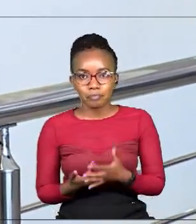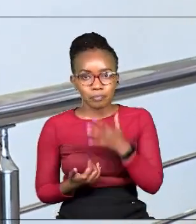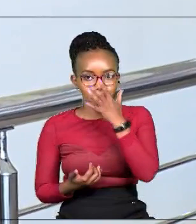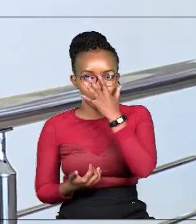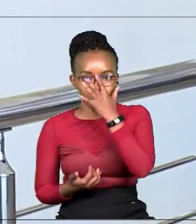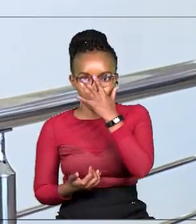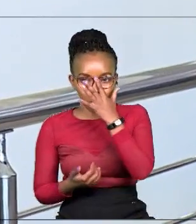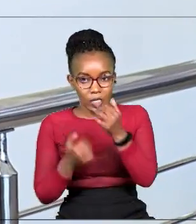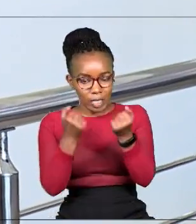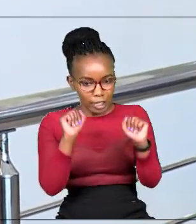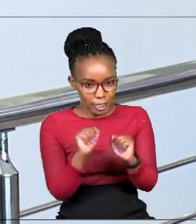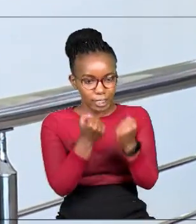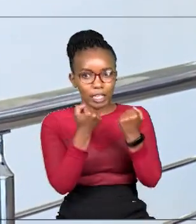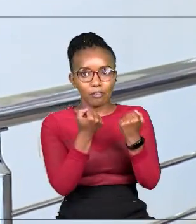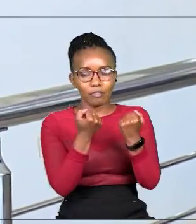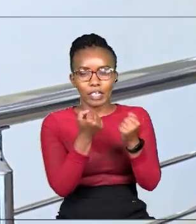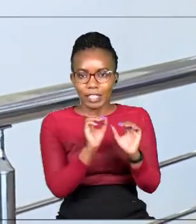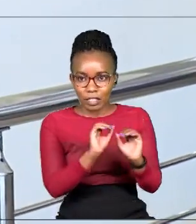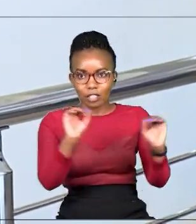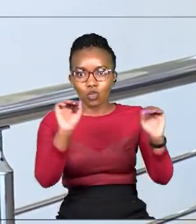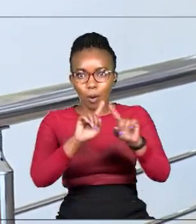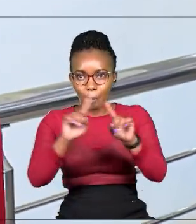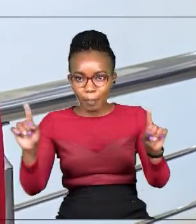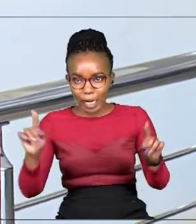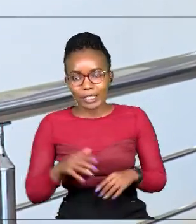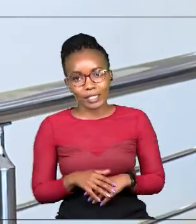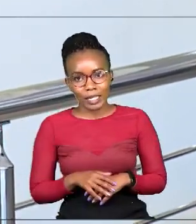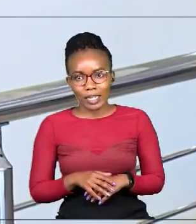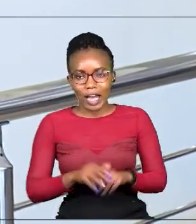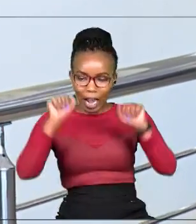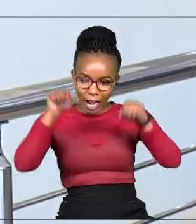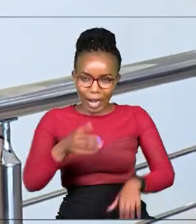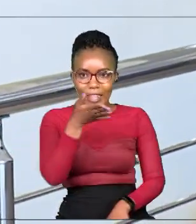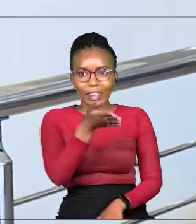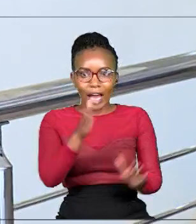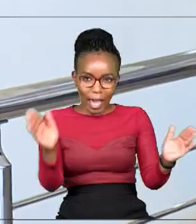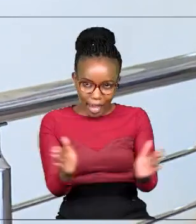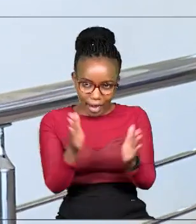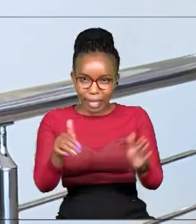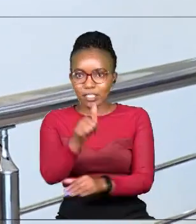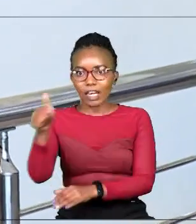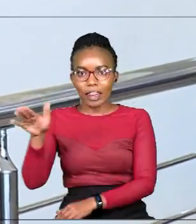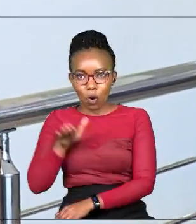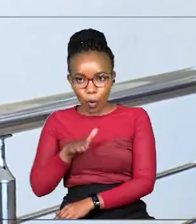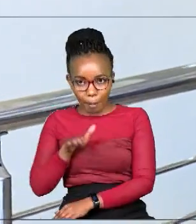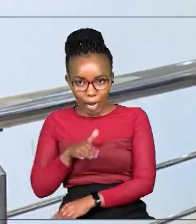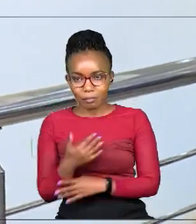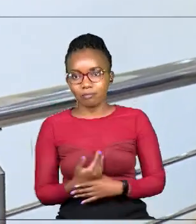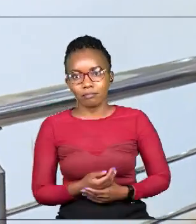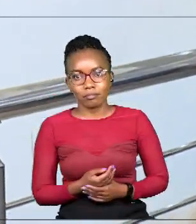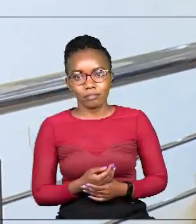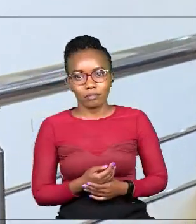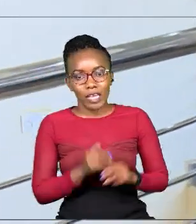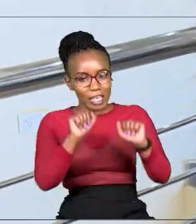a conducive environment to be, but they're surviving there. So they're encouraging the others to come. The environment is not yet